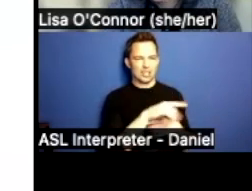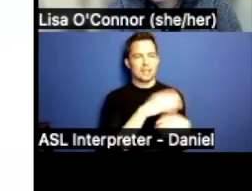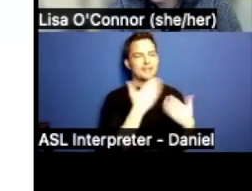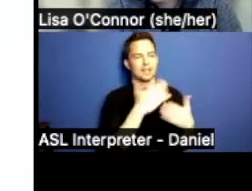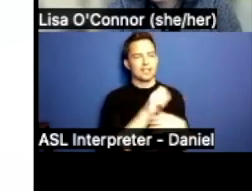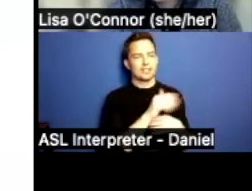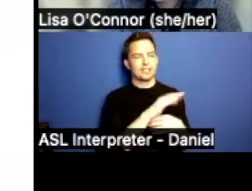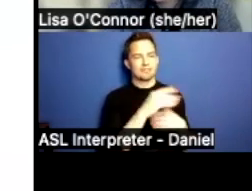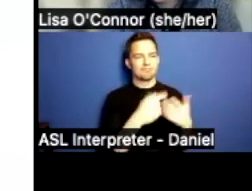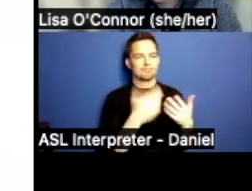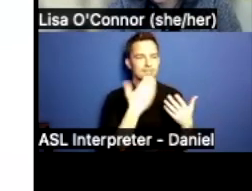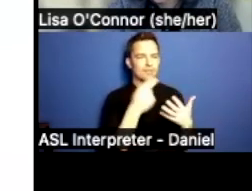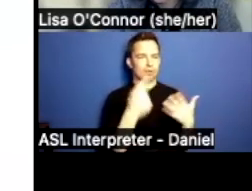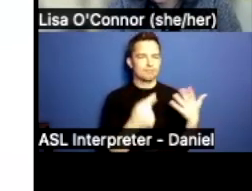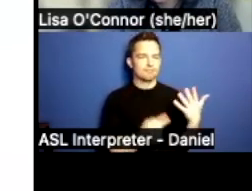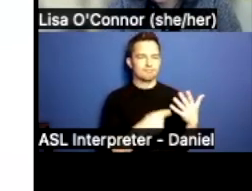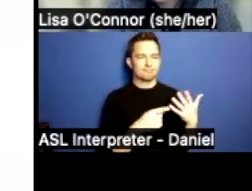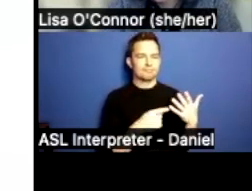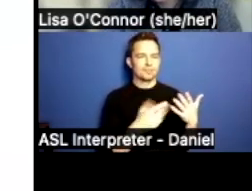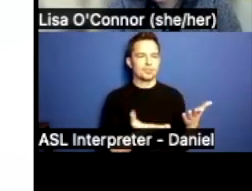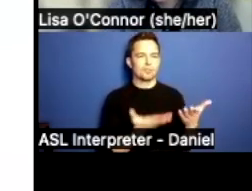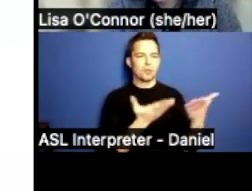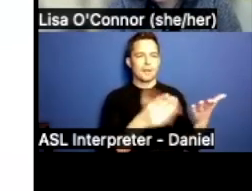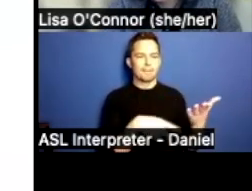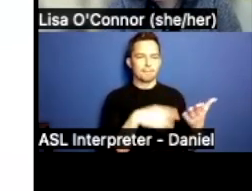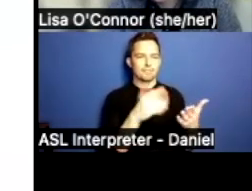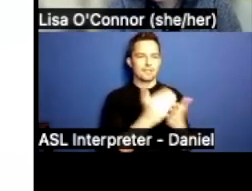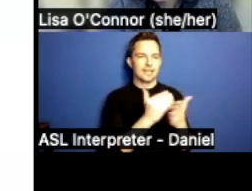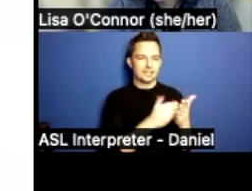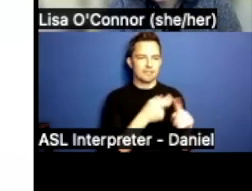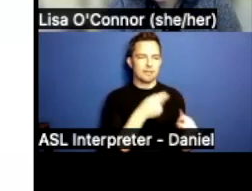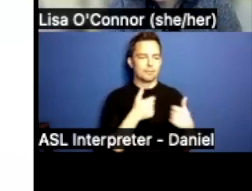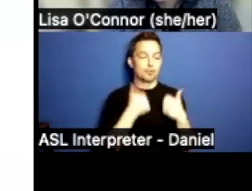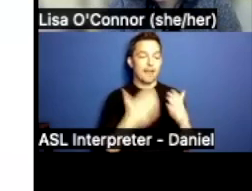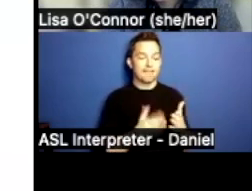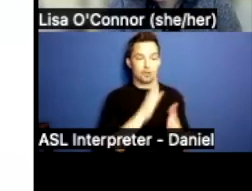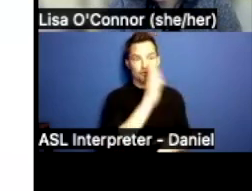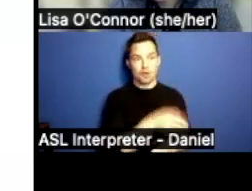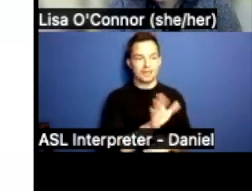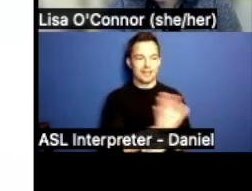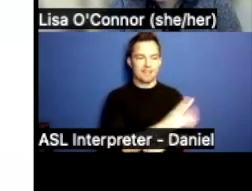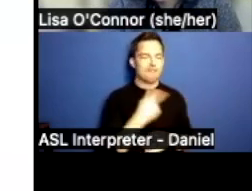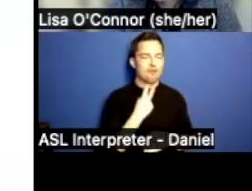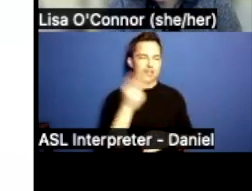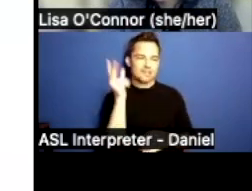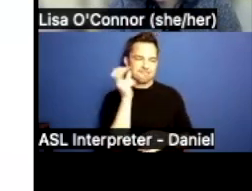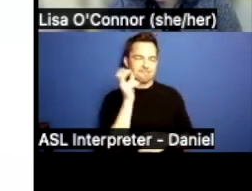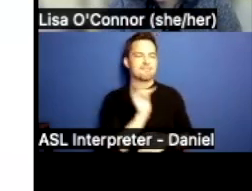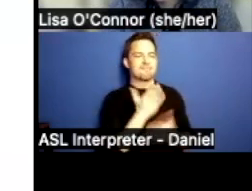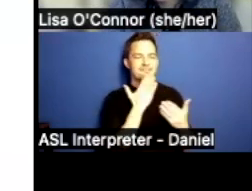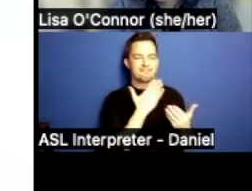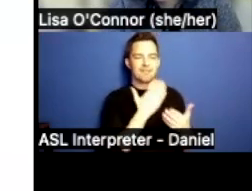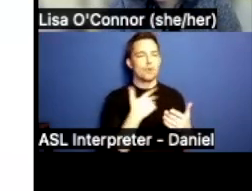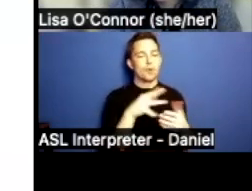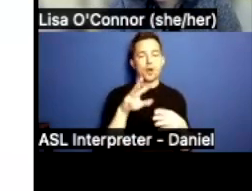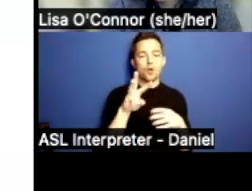and so much of raising up the lessons from survivors directly and from hearing their voices. We wanted this webinar